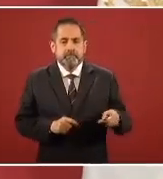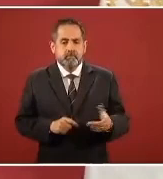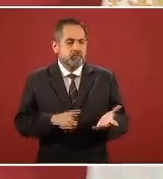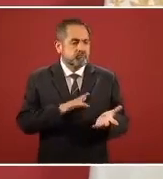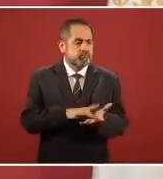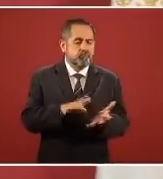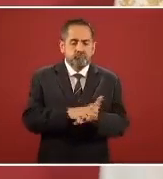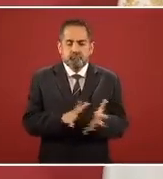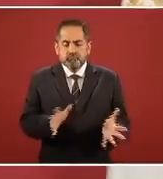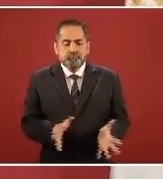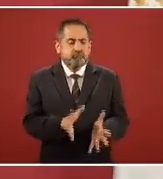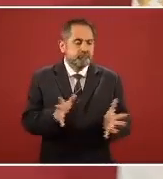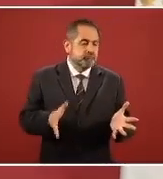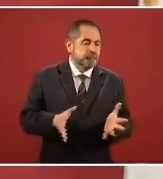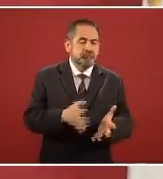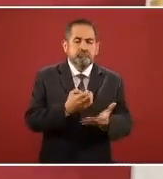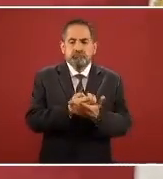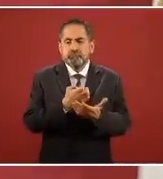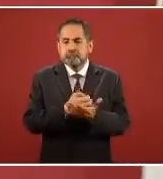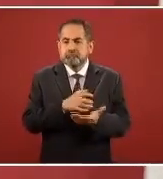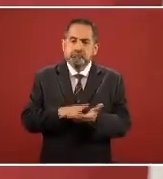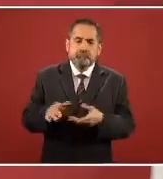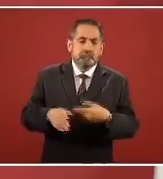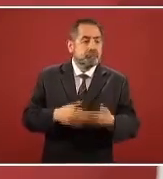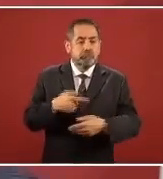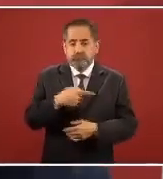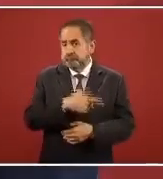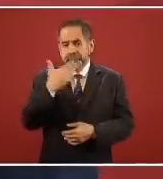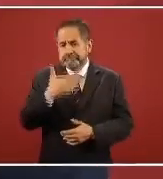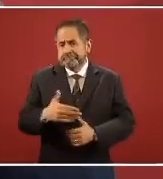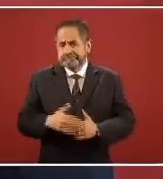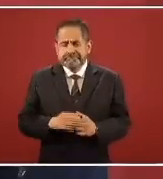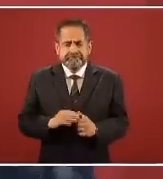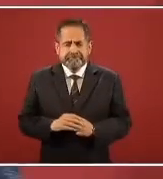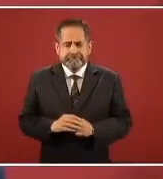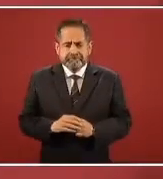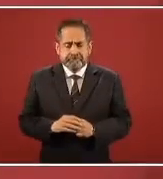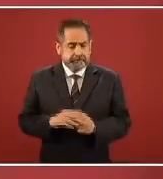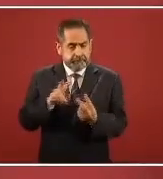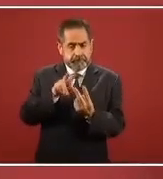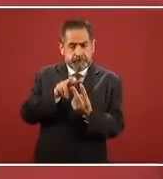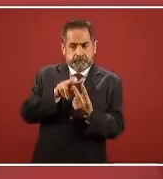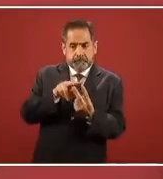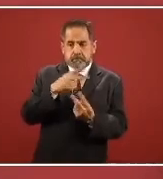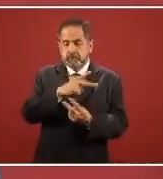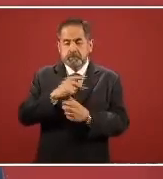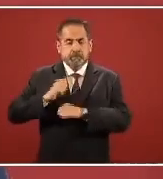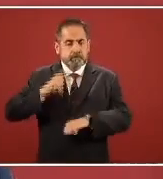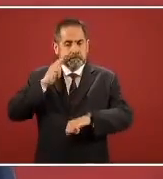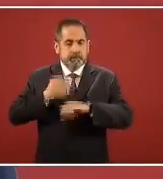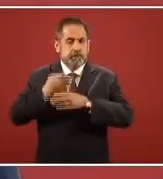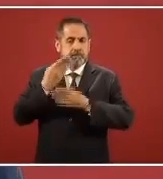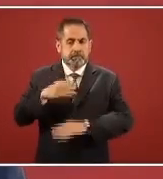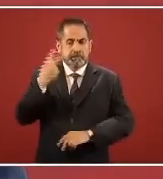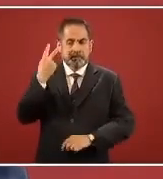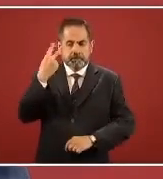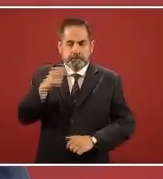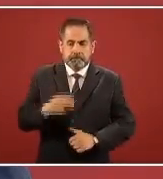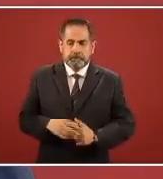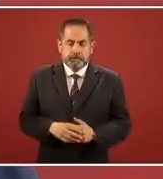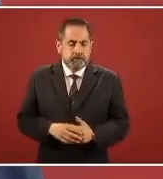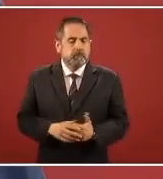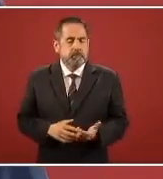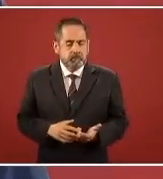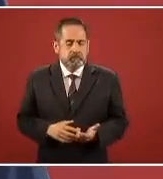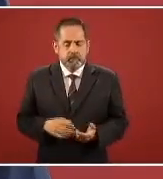it. Is the impulse to have economic growth. Las dos cosas. Which is both things. Eso es lo